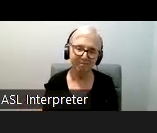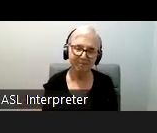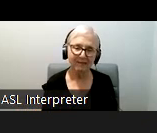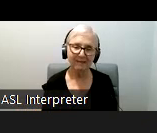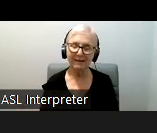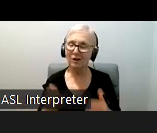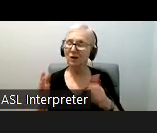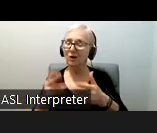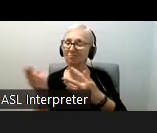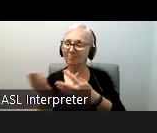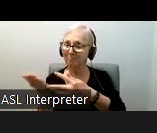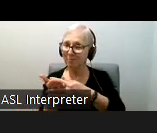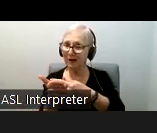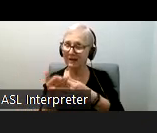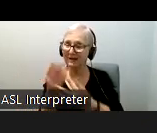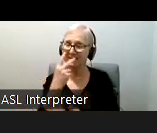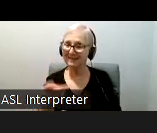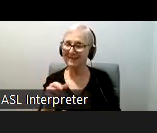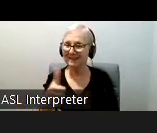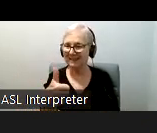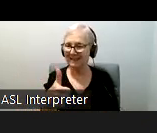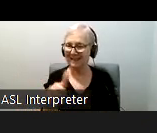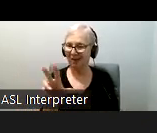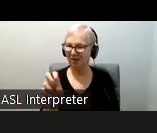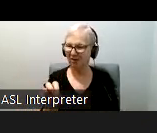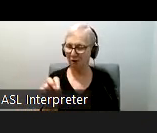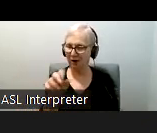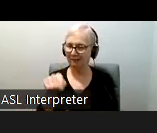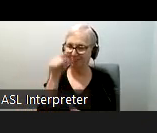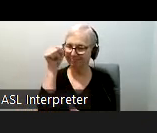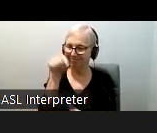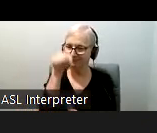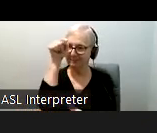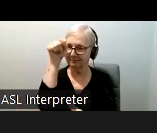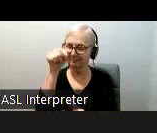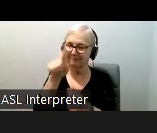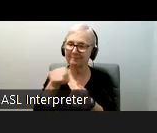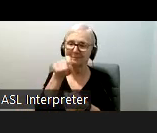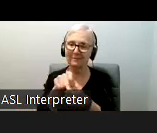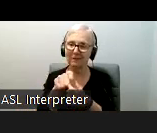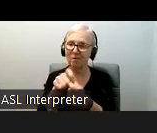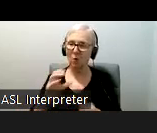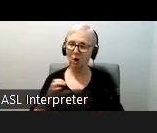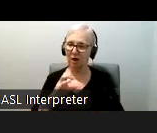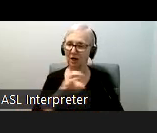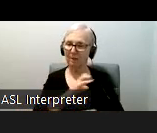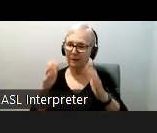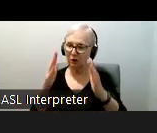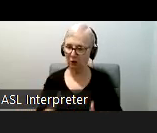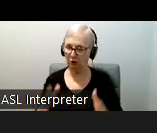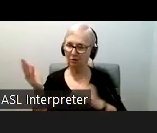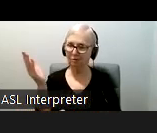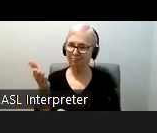for break. See you guys back here at 10:30 sharp for the commissioner's briefing. Dun